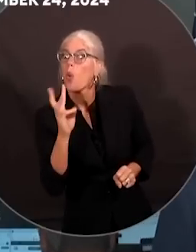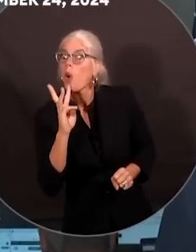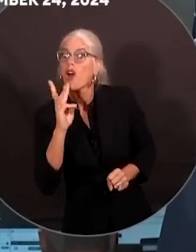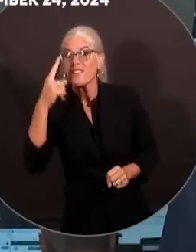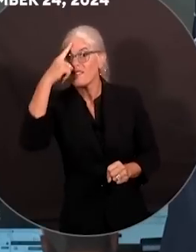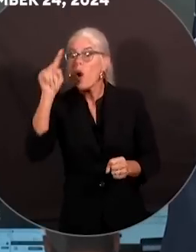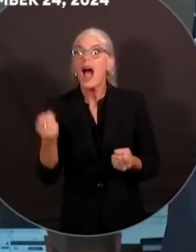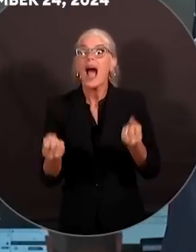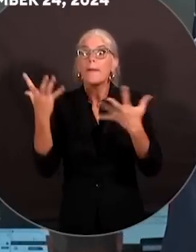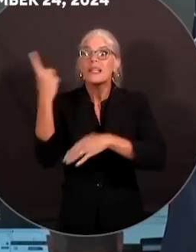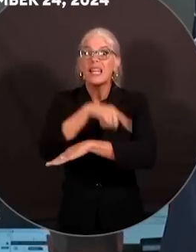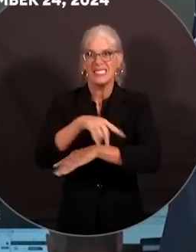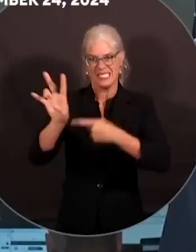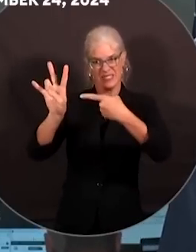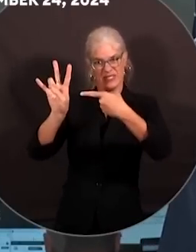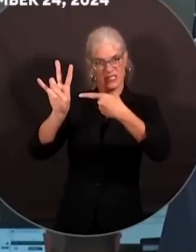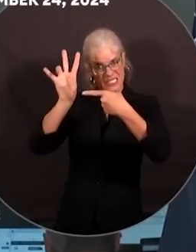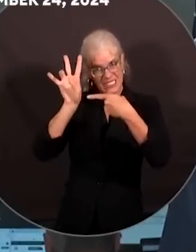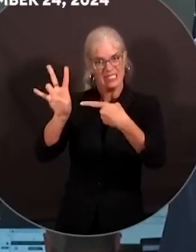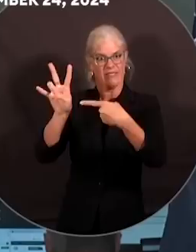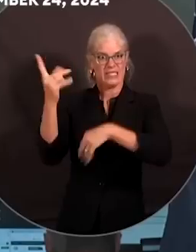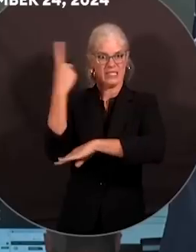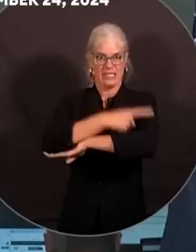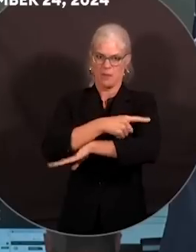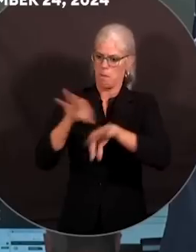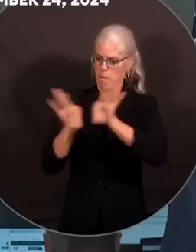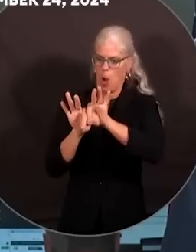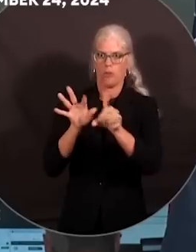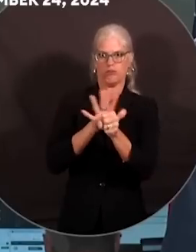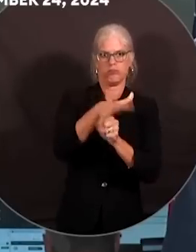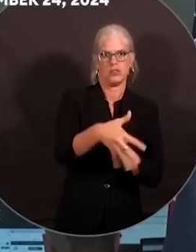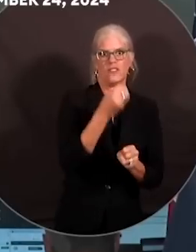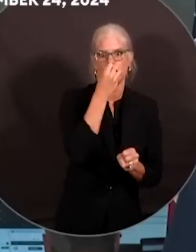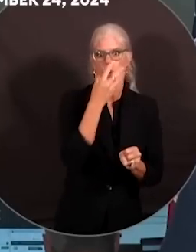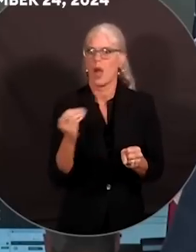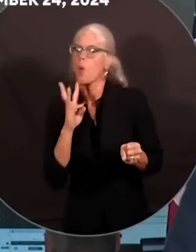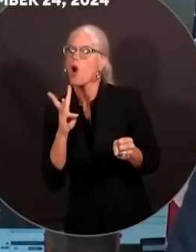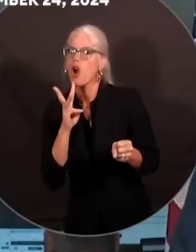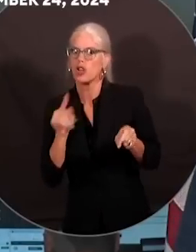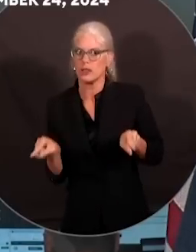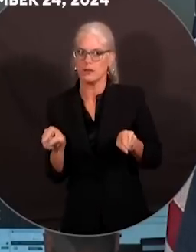Right? Food, water, your essentials for 7 days. Again, we